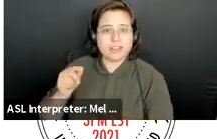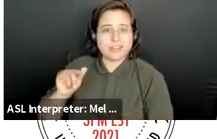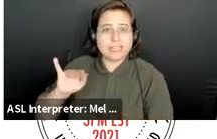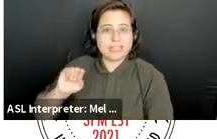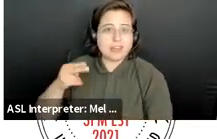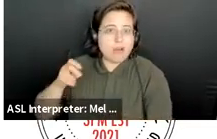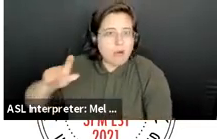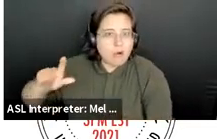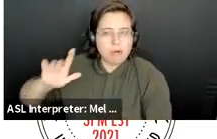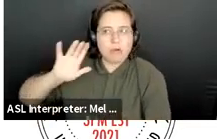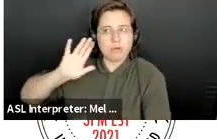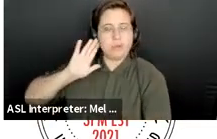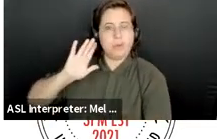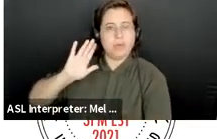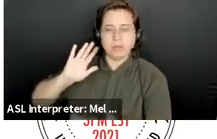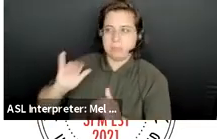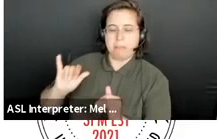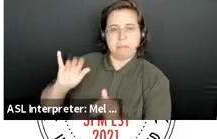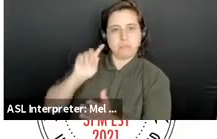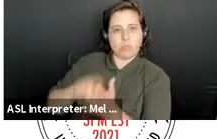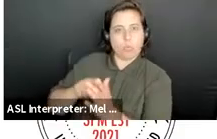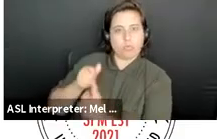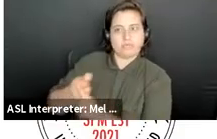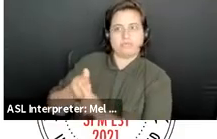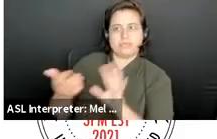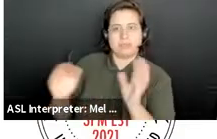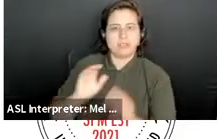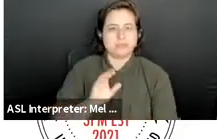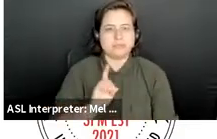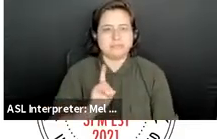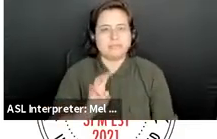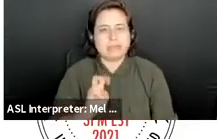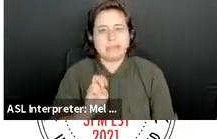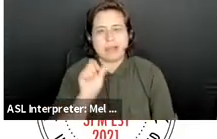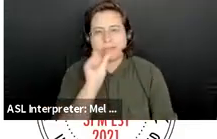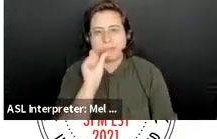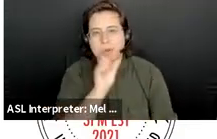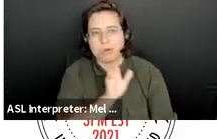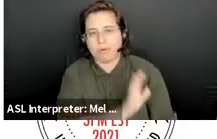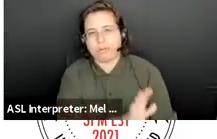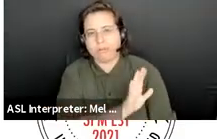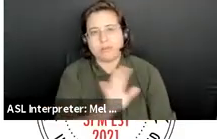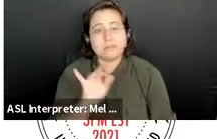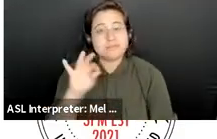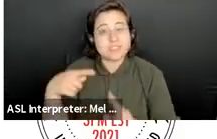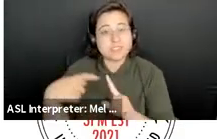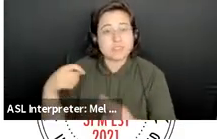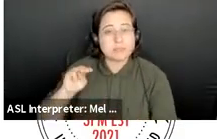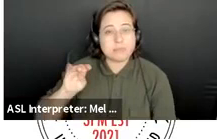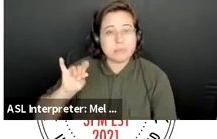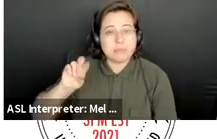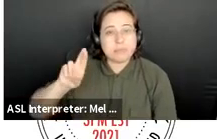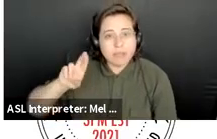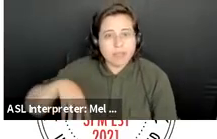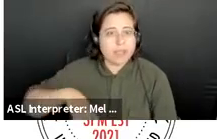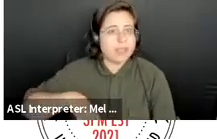than some dive bar on the Lower East Side. If it's coming from the mayor, it's going to make more difference if it's